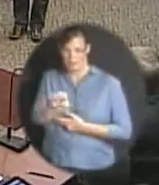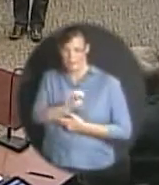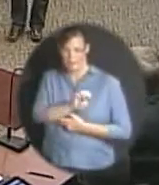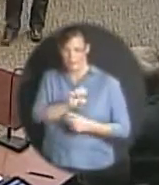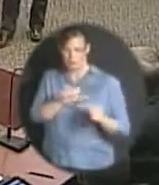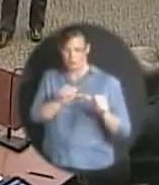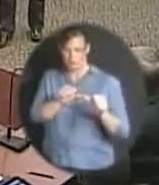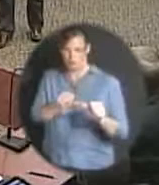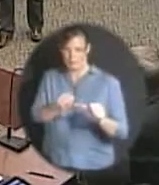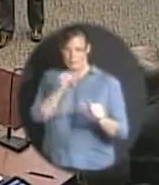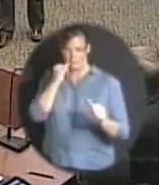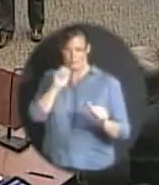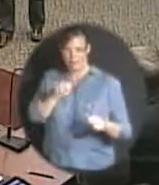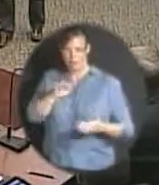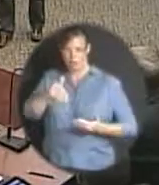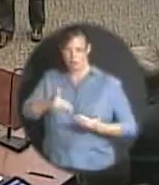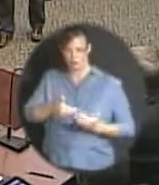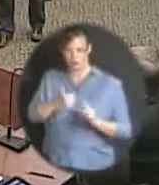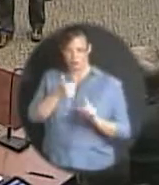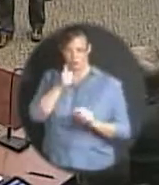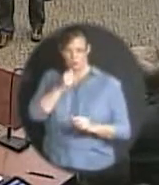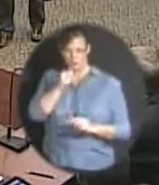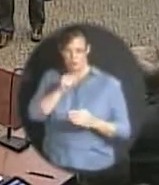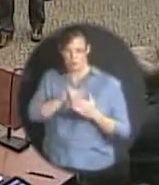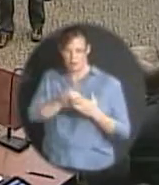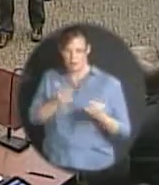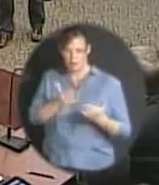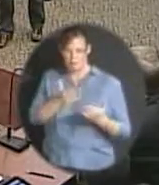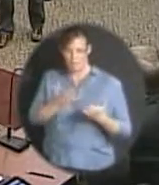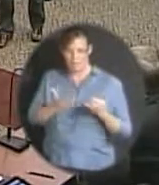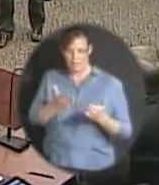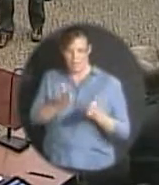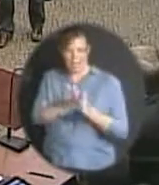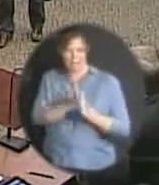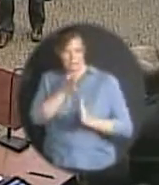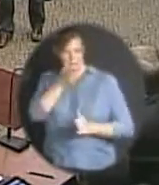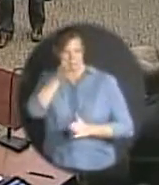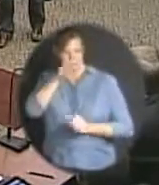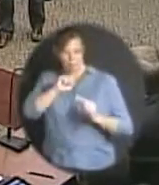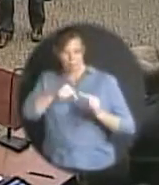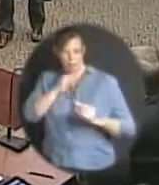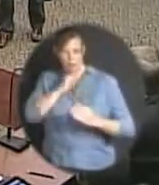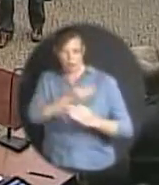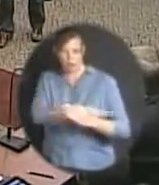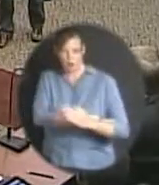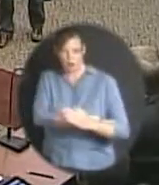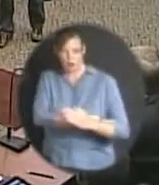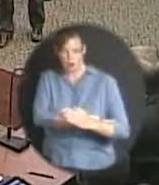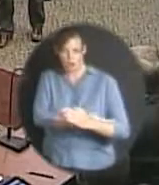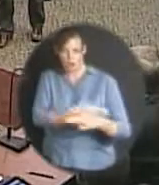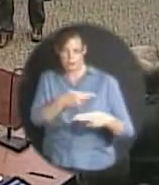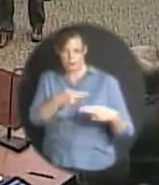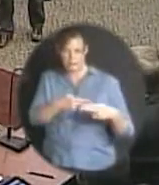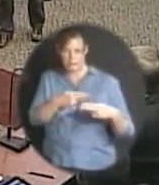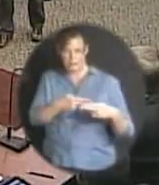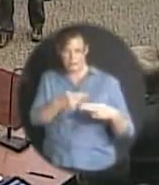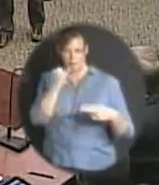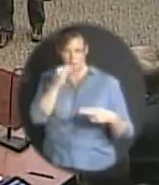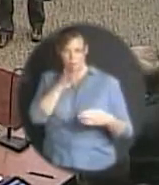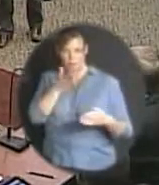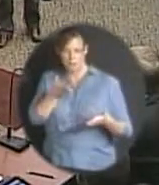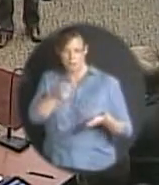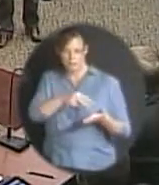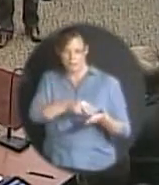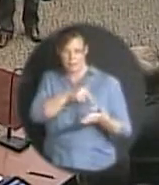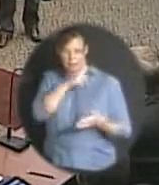moving on. If they could at least introduce the girls that are here and maybe ask the parents when your daughter's name is given, if you would stand